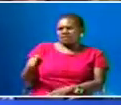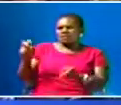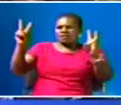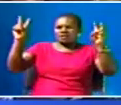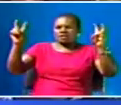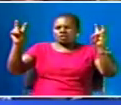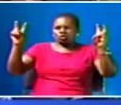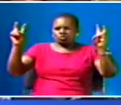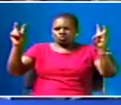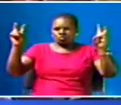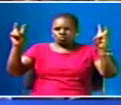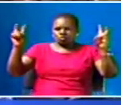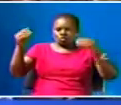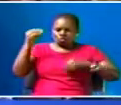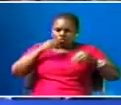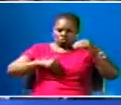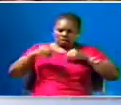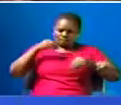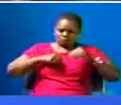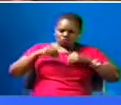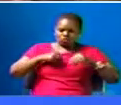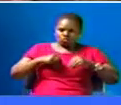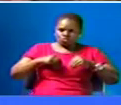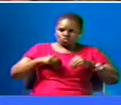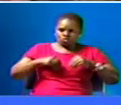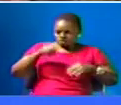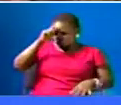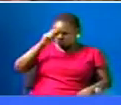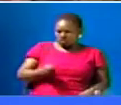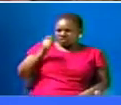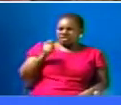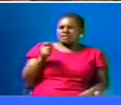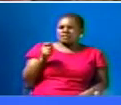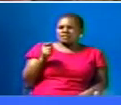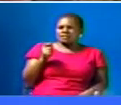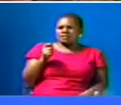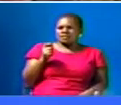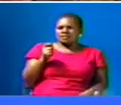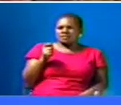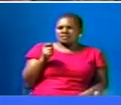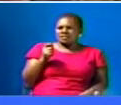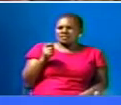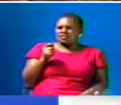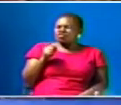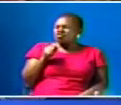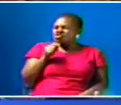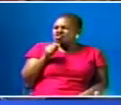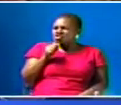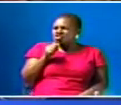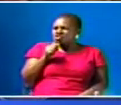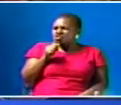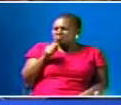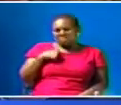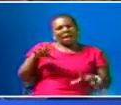issue of corruption in the judiciary, that is not something I have